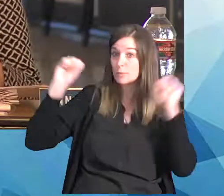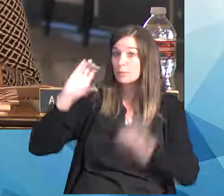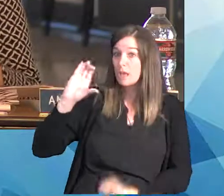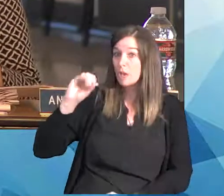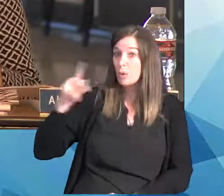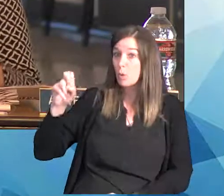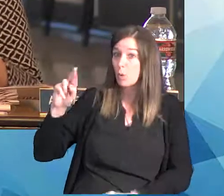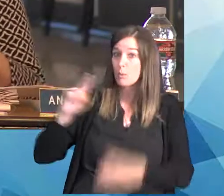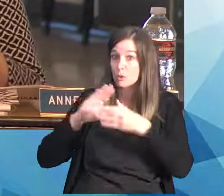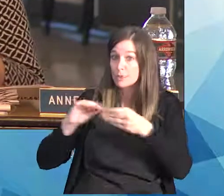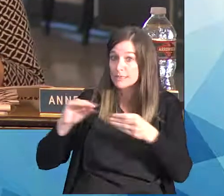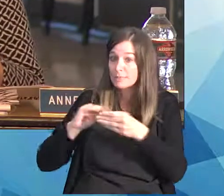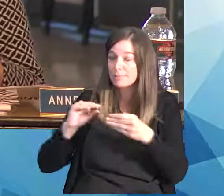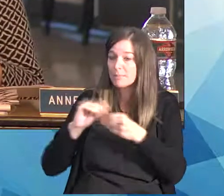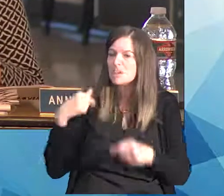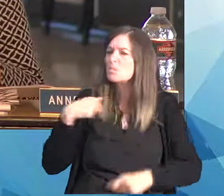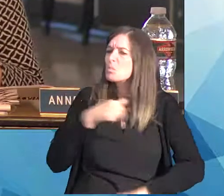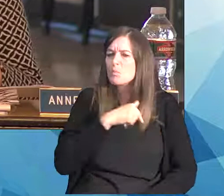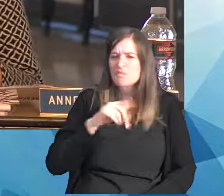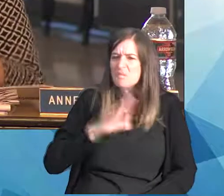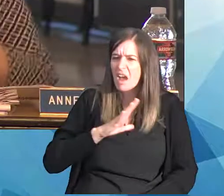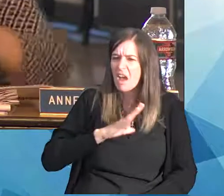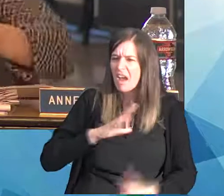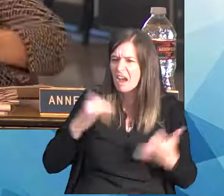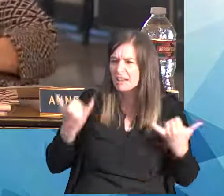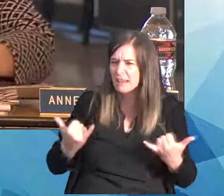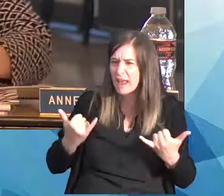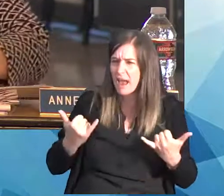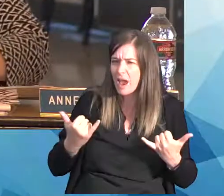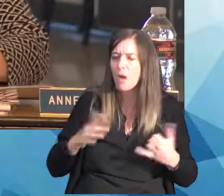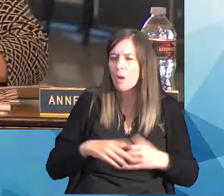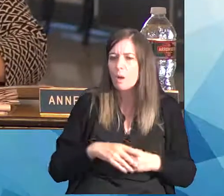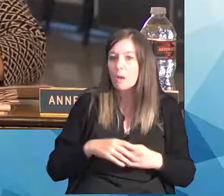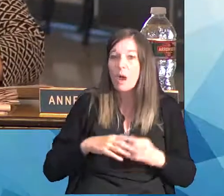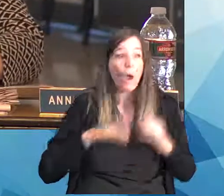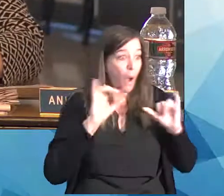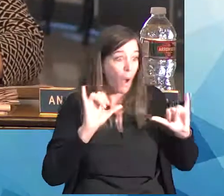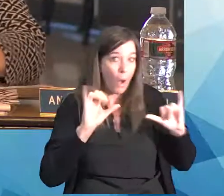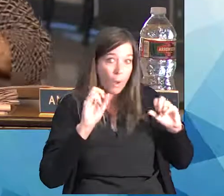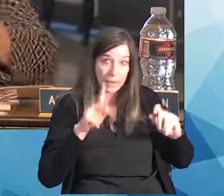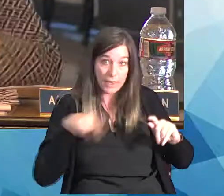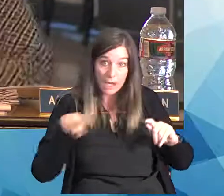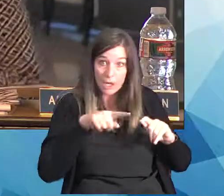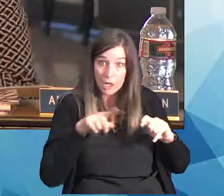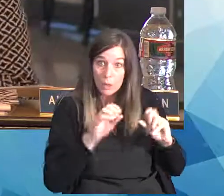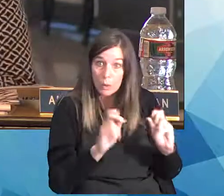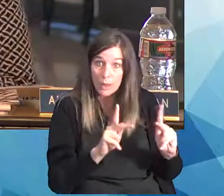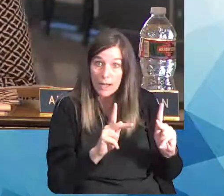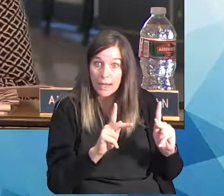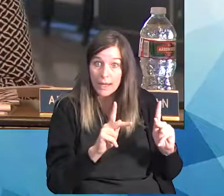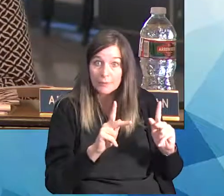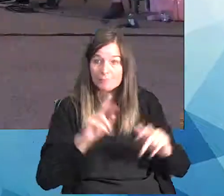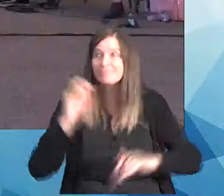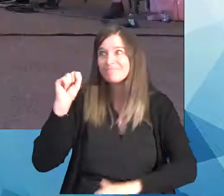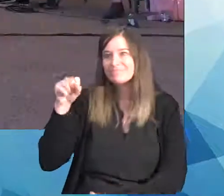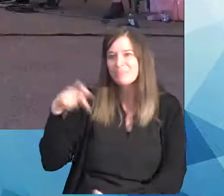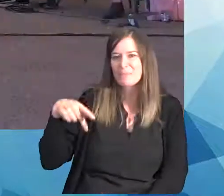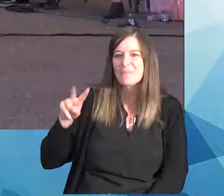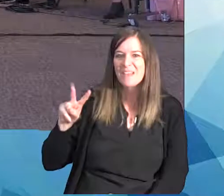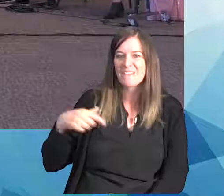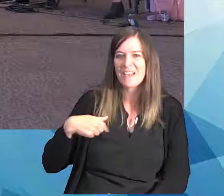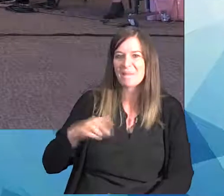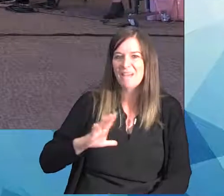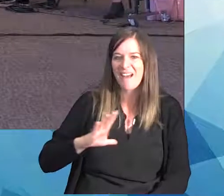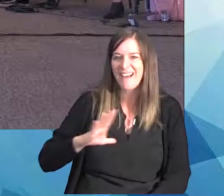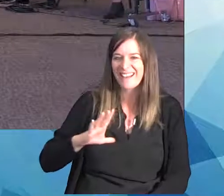You're okay? Mm-hmm. PV, are you okay? You guys are okay? Yes. Oh, this is PV. PV says that he's